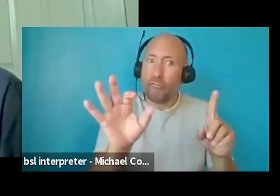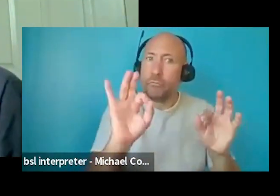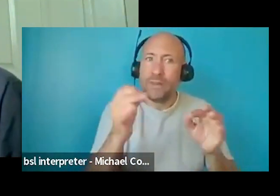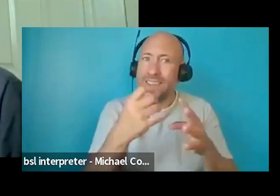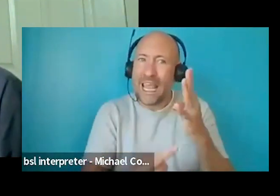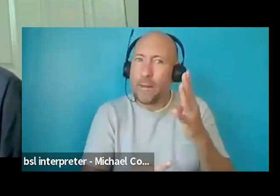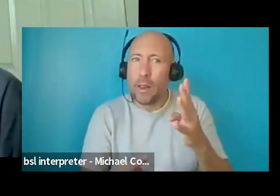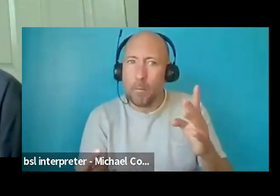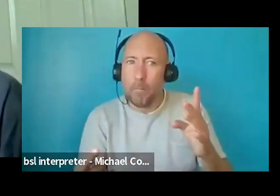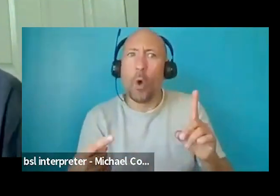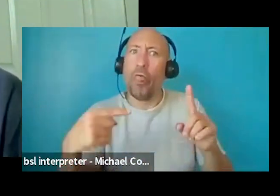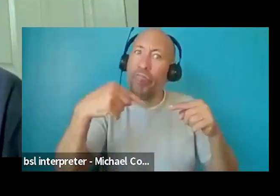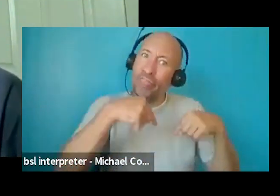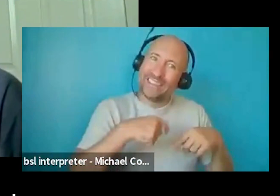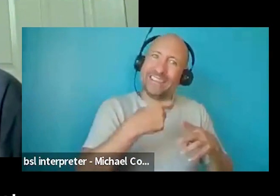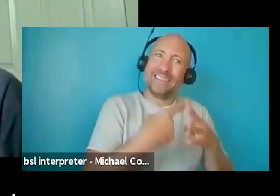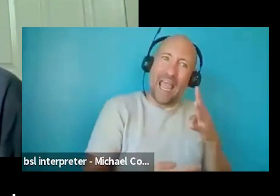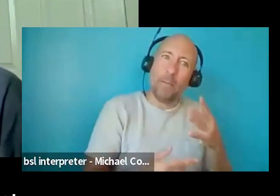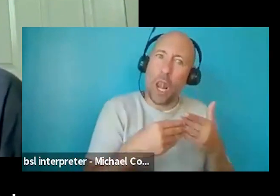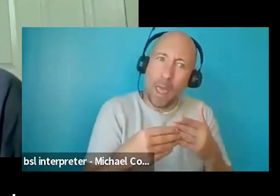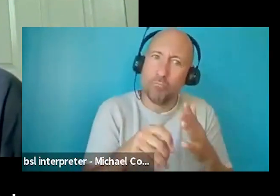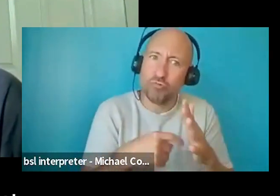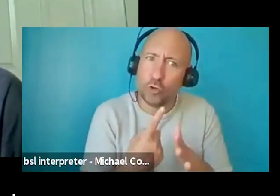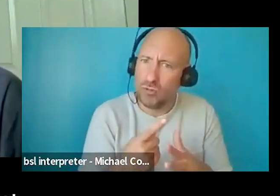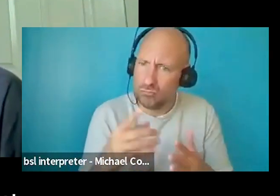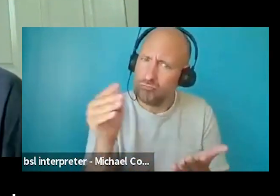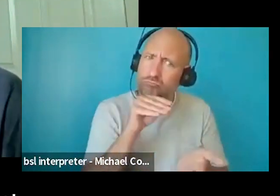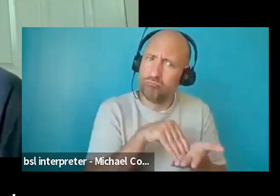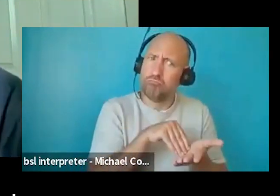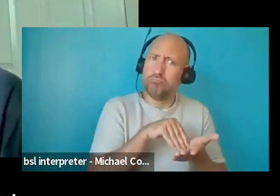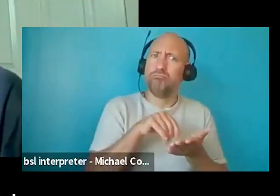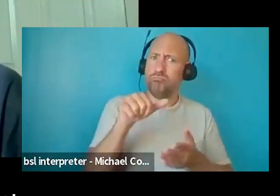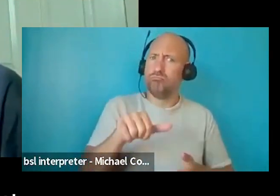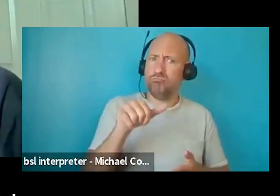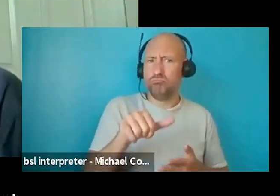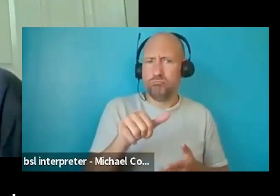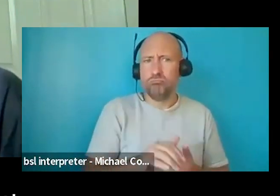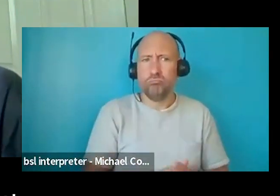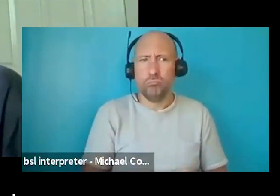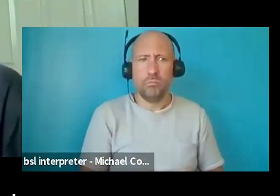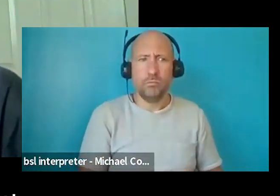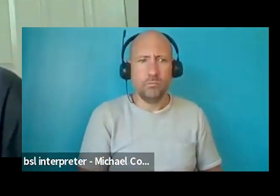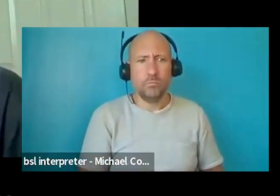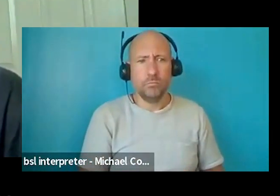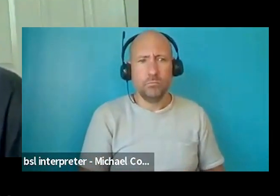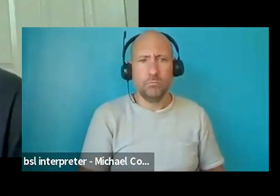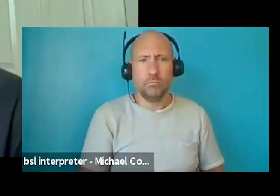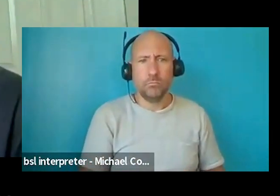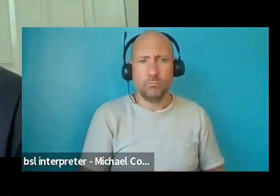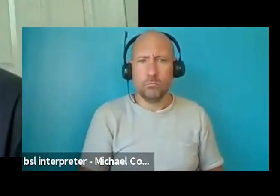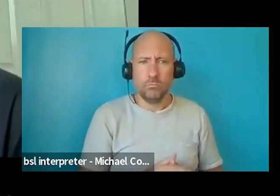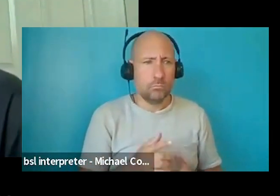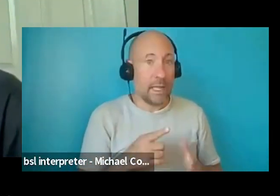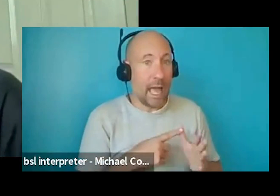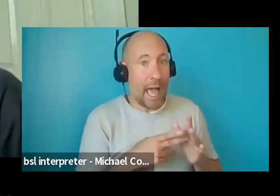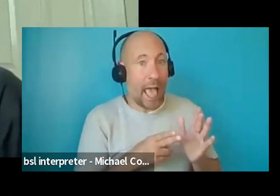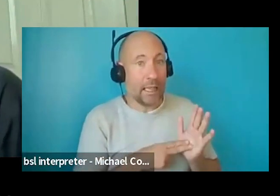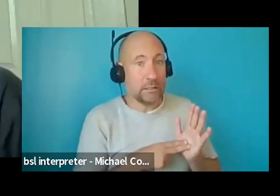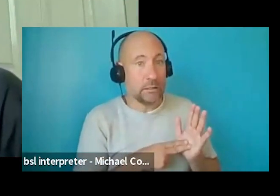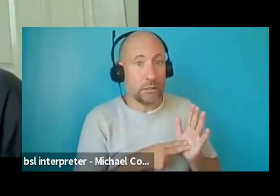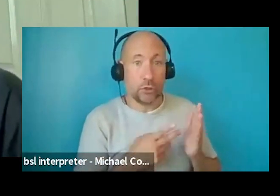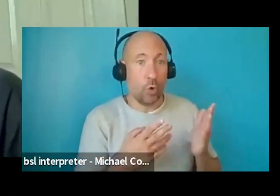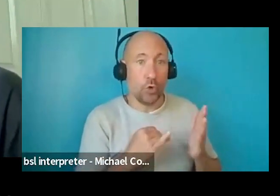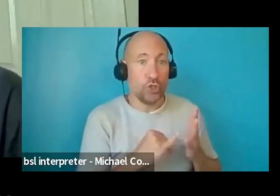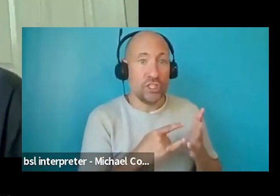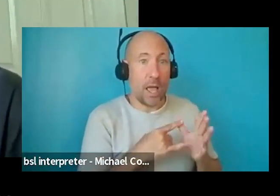still a disabled-led project. So I think we'll be considering that as a disabled-led project. I don't know if Alison and Sabrina,